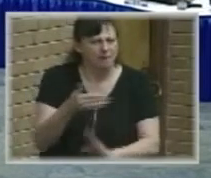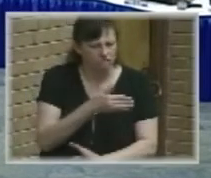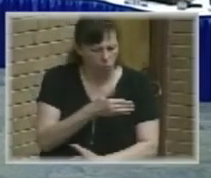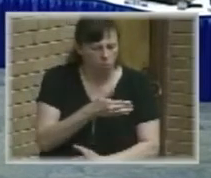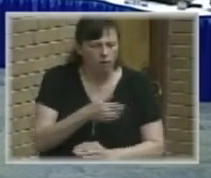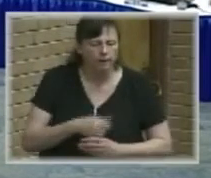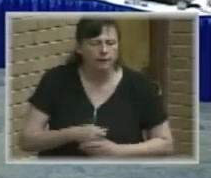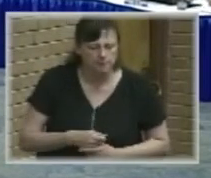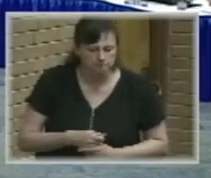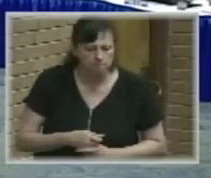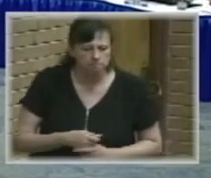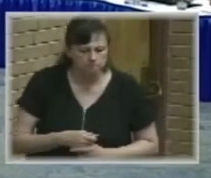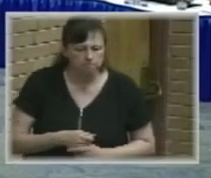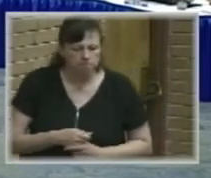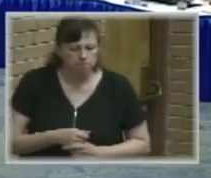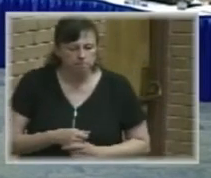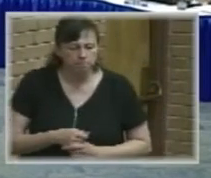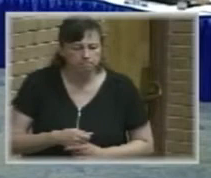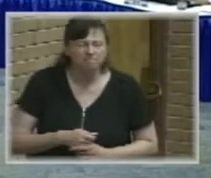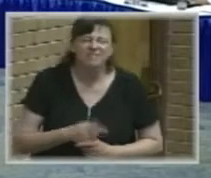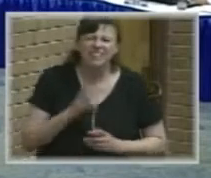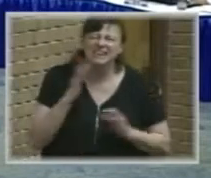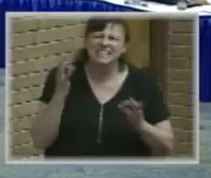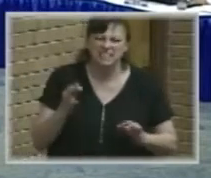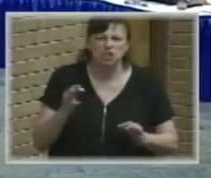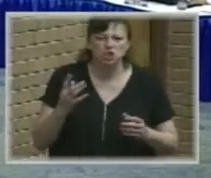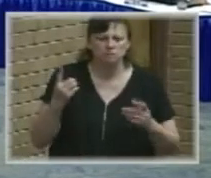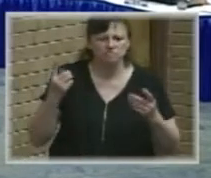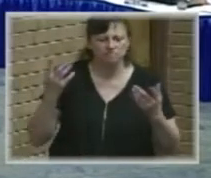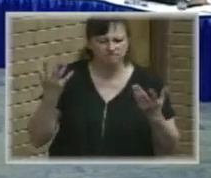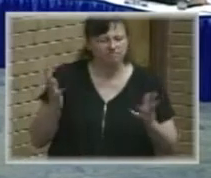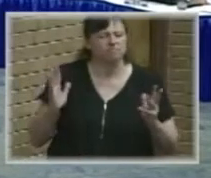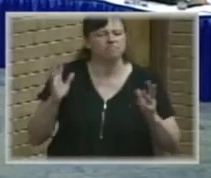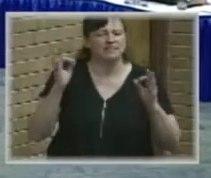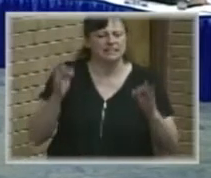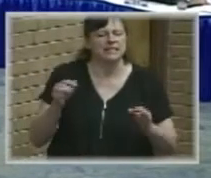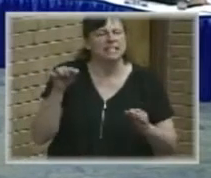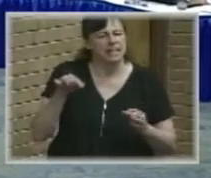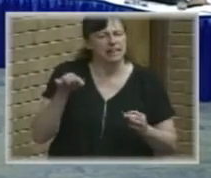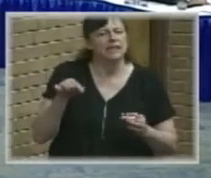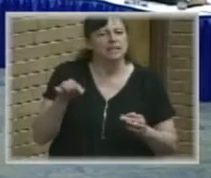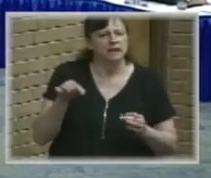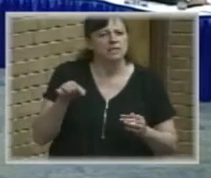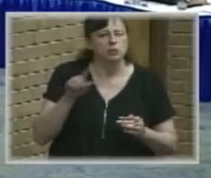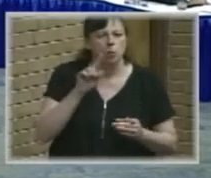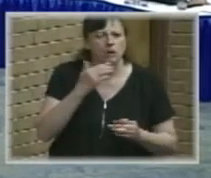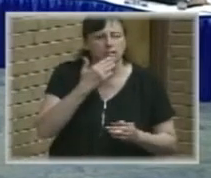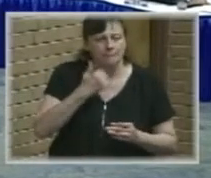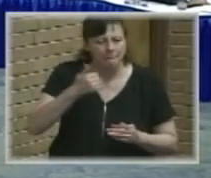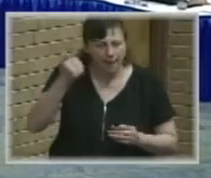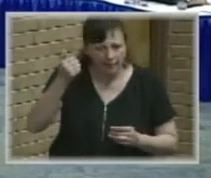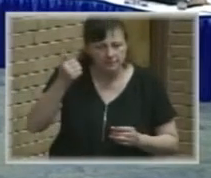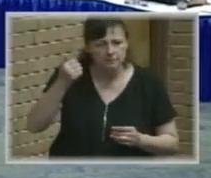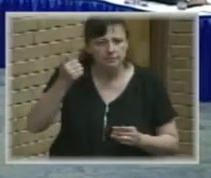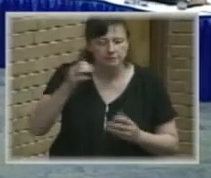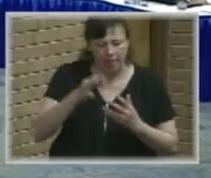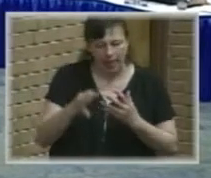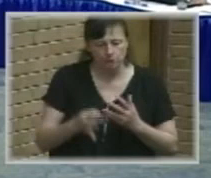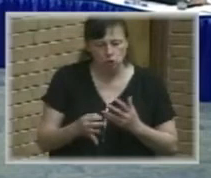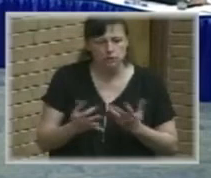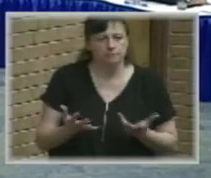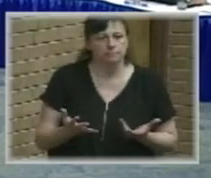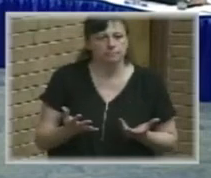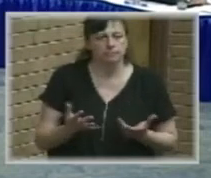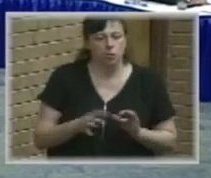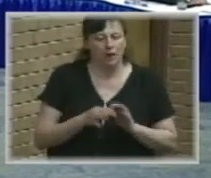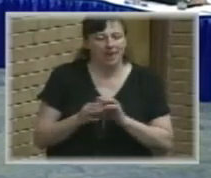some discussion. Ultimately, the decision was that this was our best option in